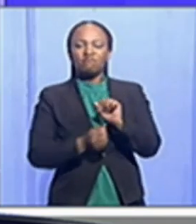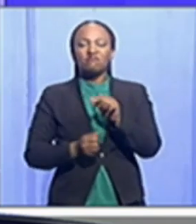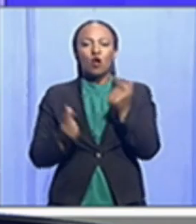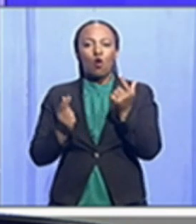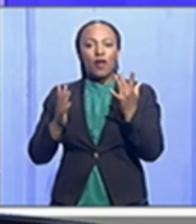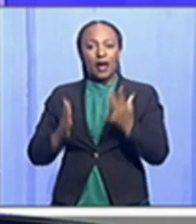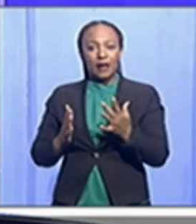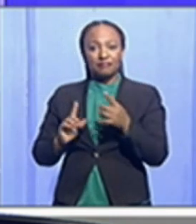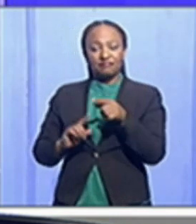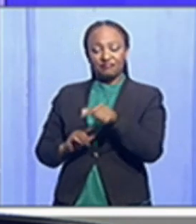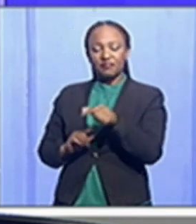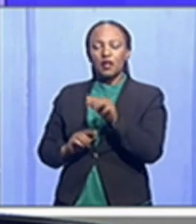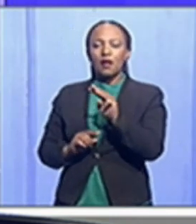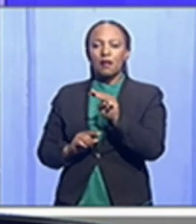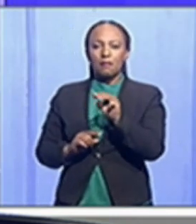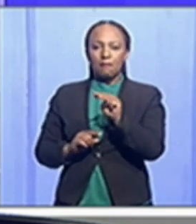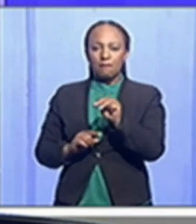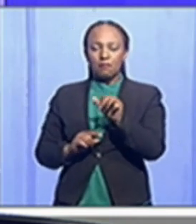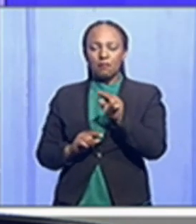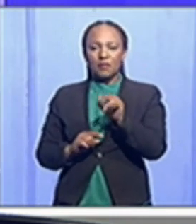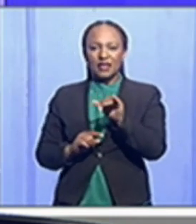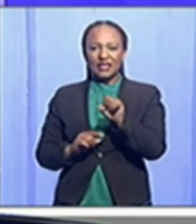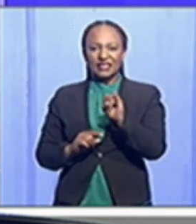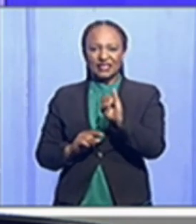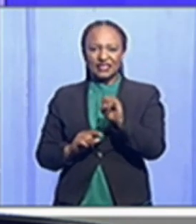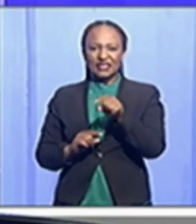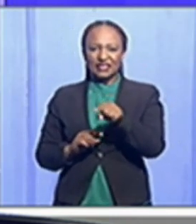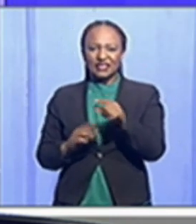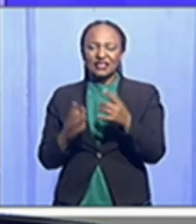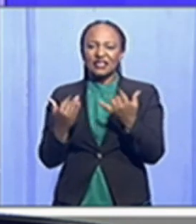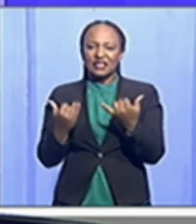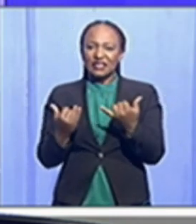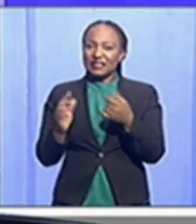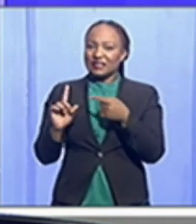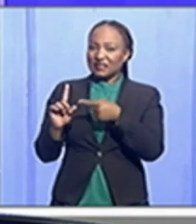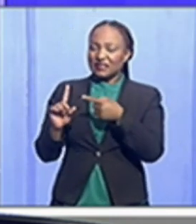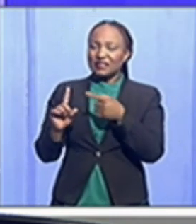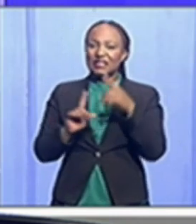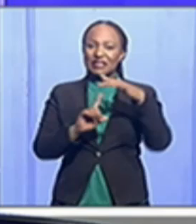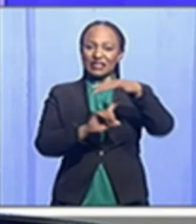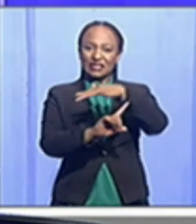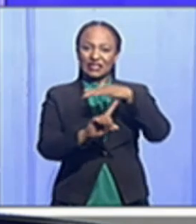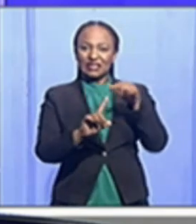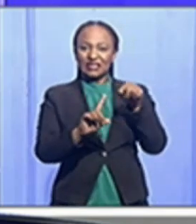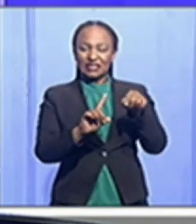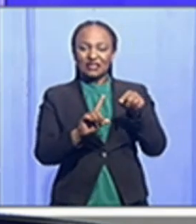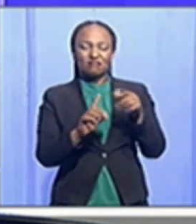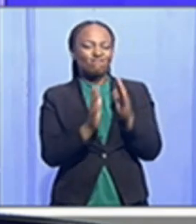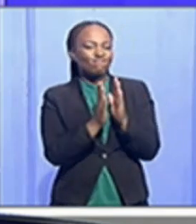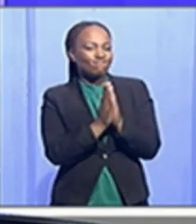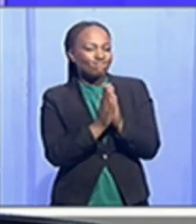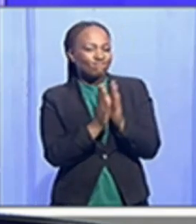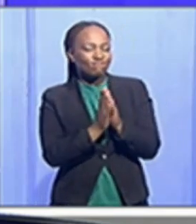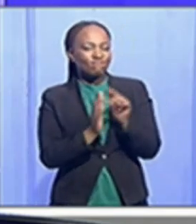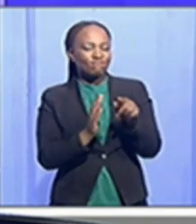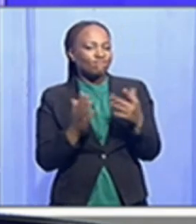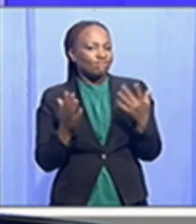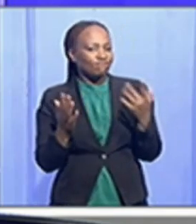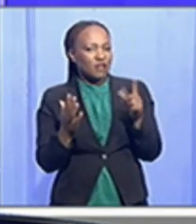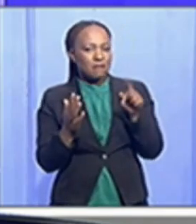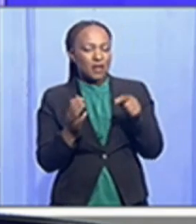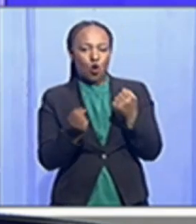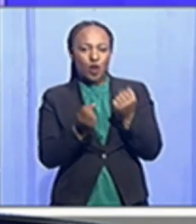kgorotsheko gore molatofatšwa o seemong se goba kere molatofatšwa seemong sa go dira kgopelo ya gore a fiwe tsheko